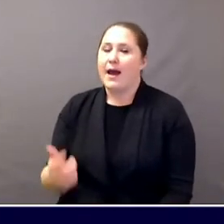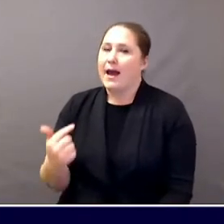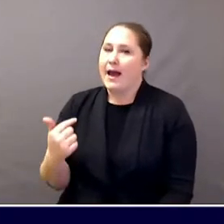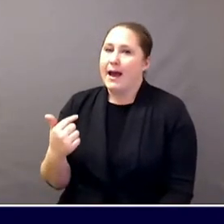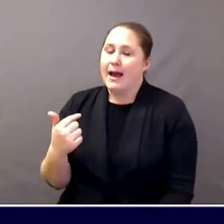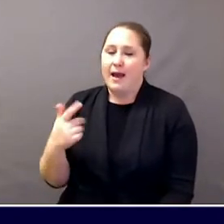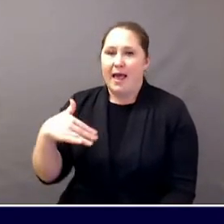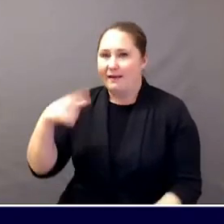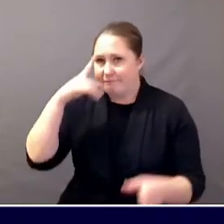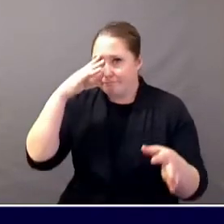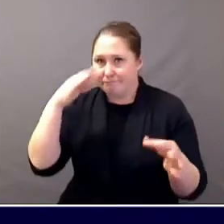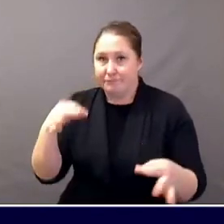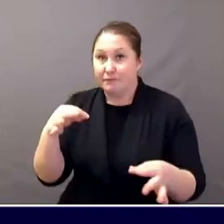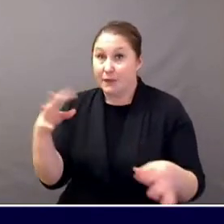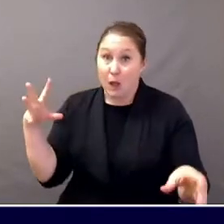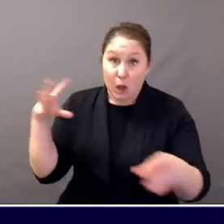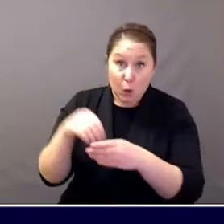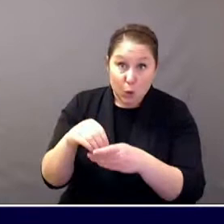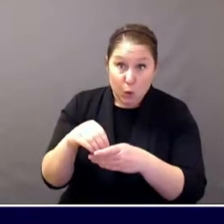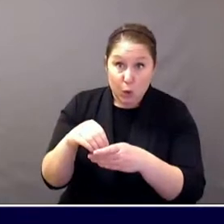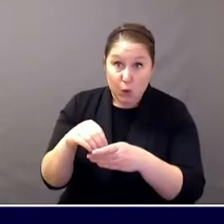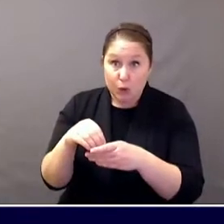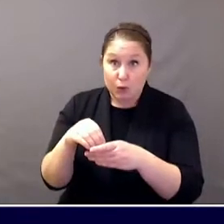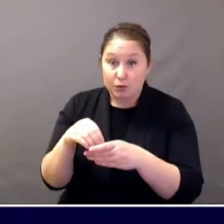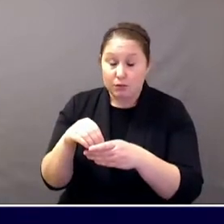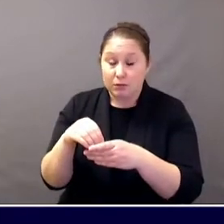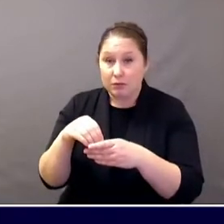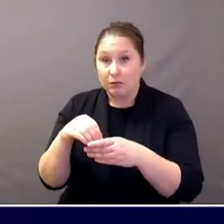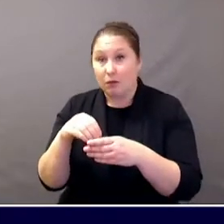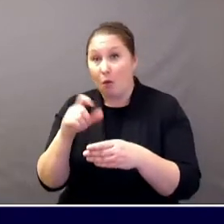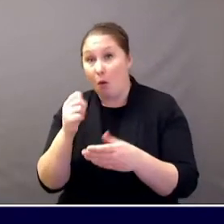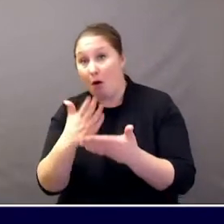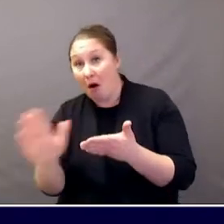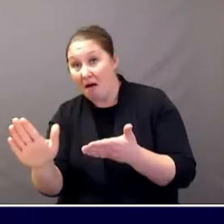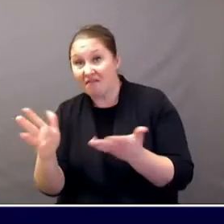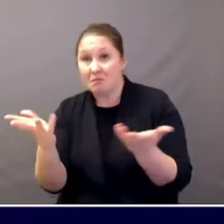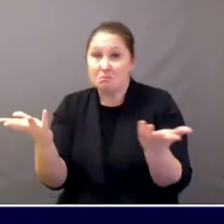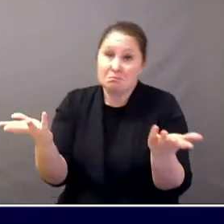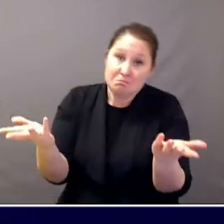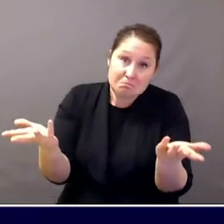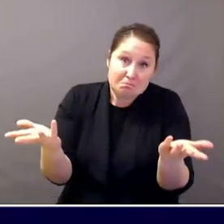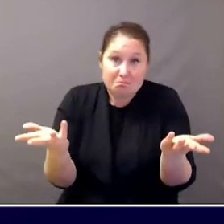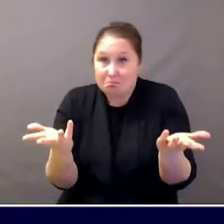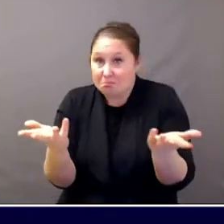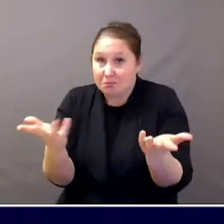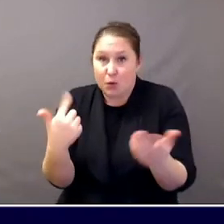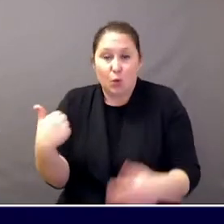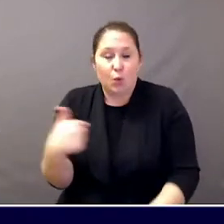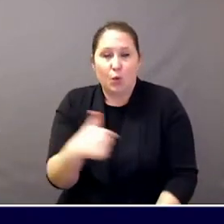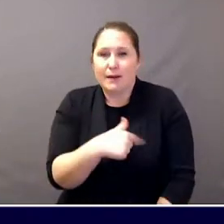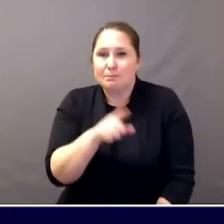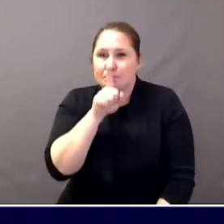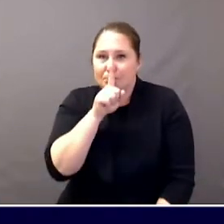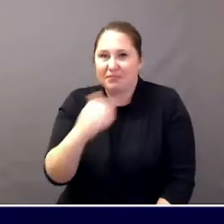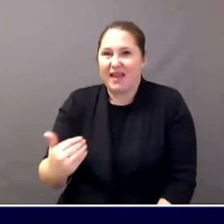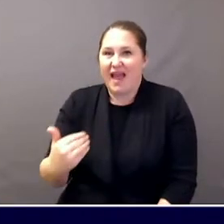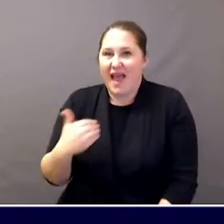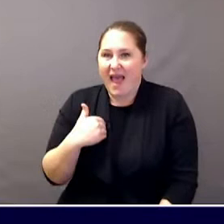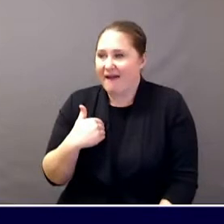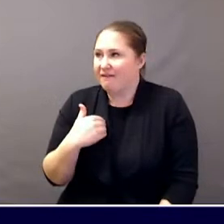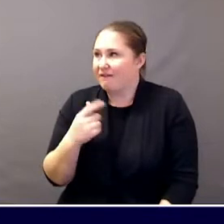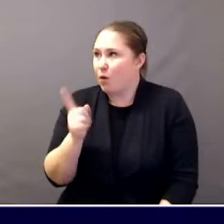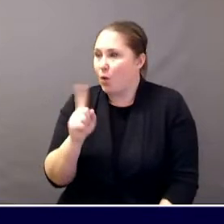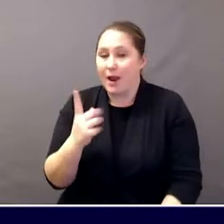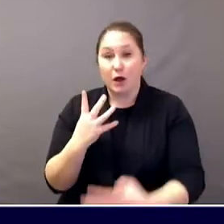specifically included. Okay. We don't have a facility just for people 70 and above who